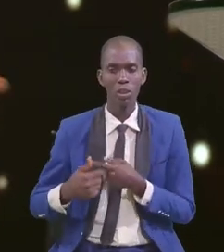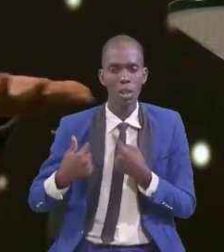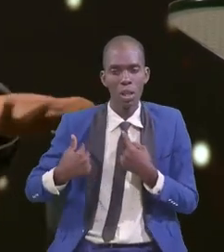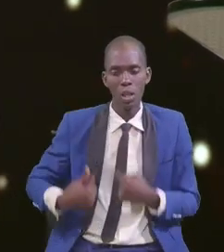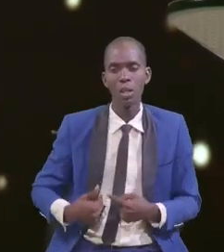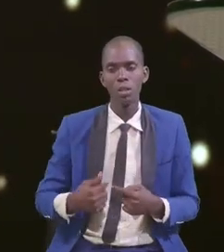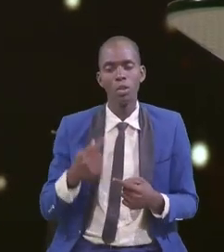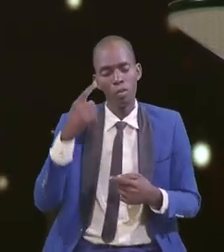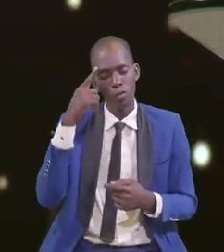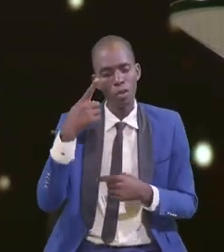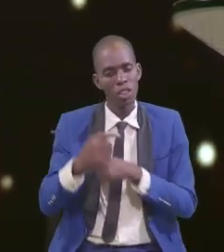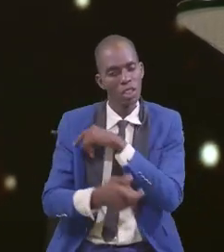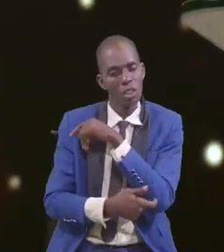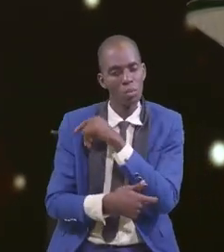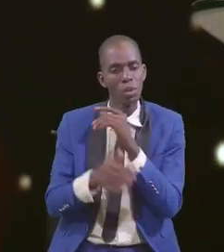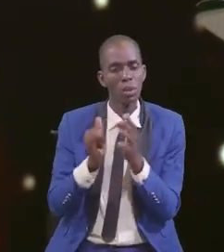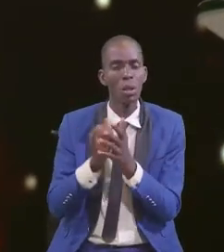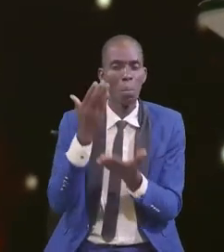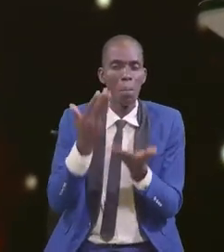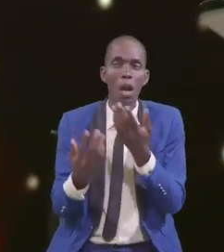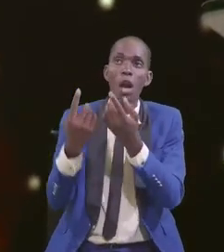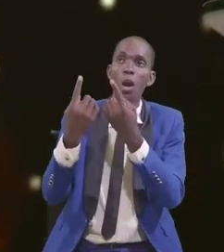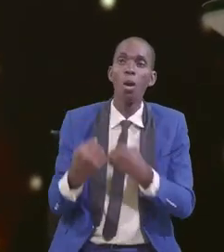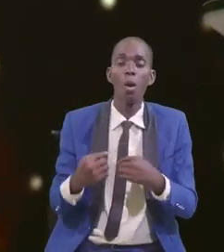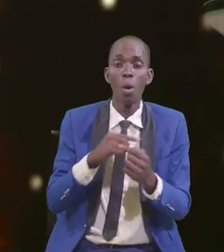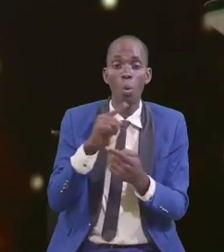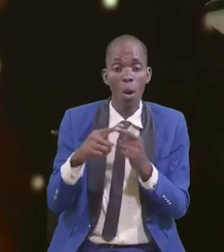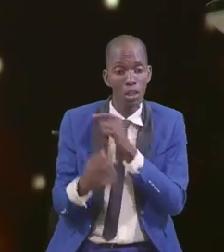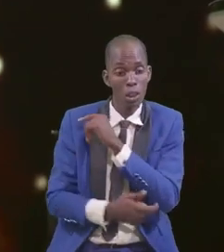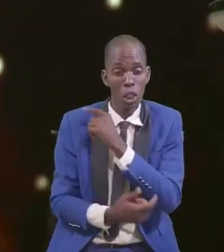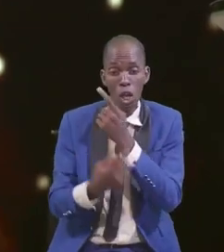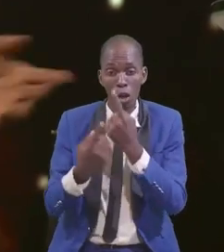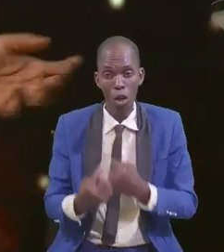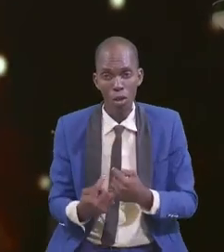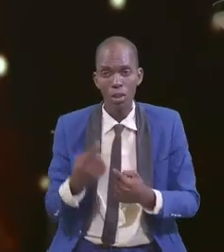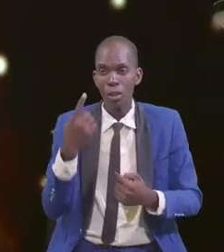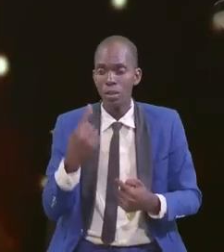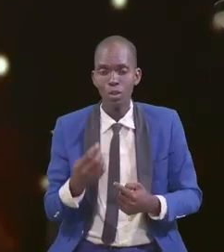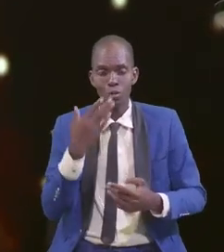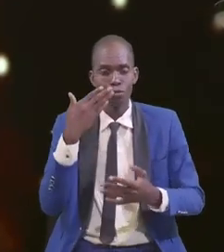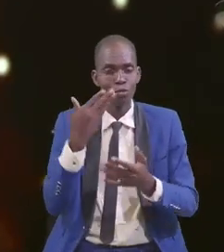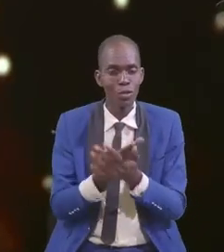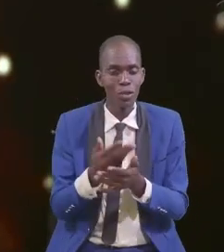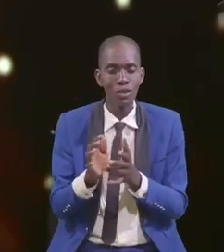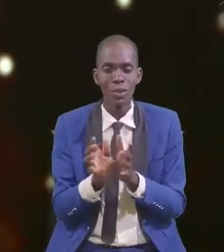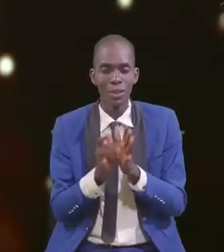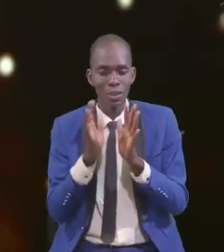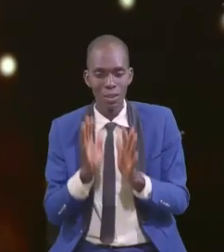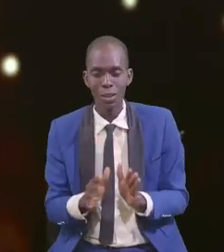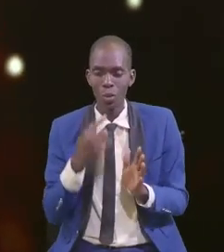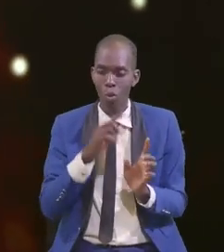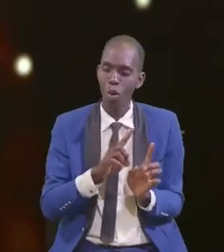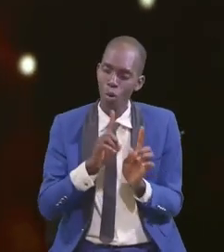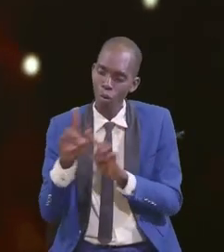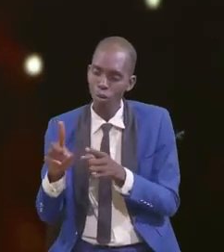come. And when the temptation comes, the jolly good Christians, they come to church, they go